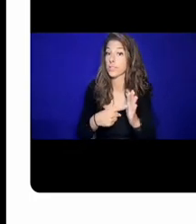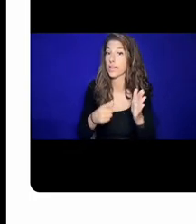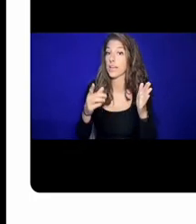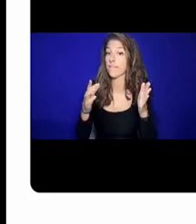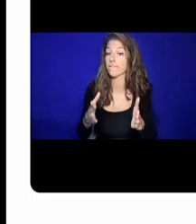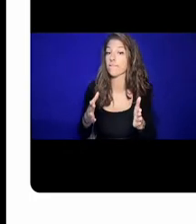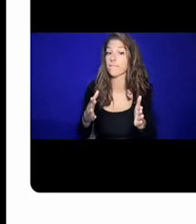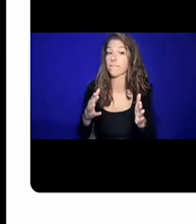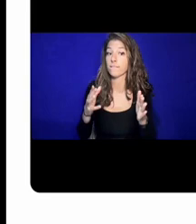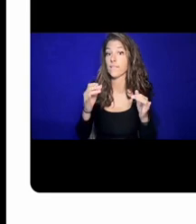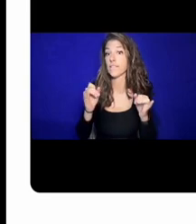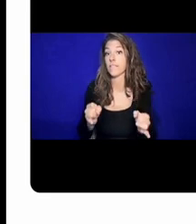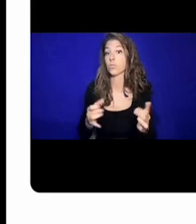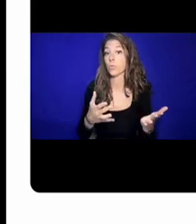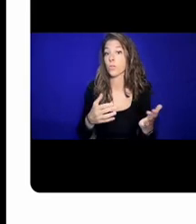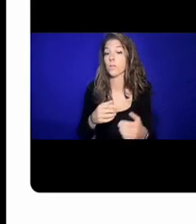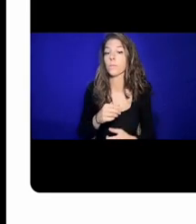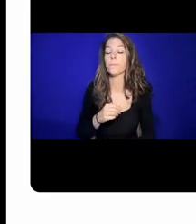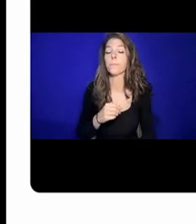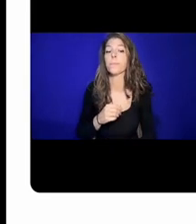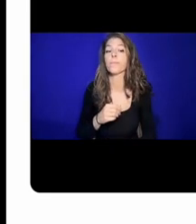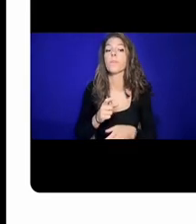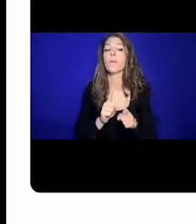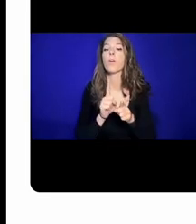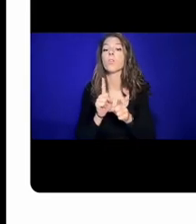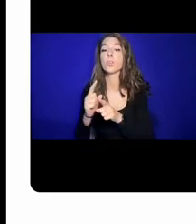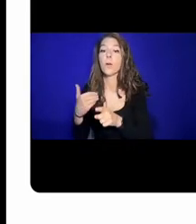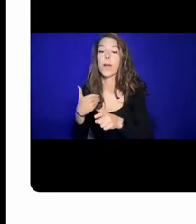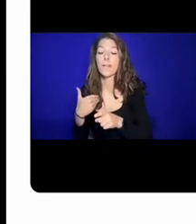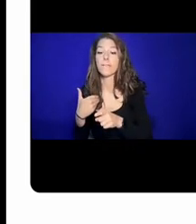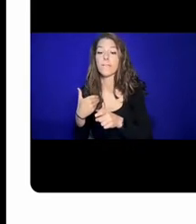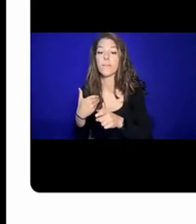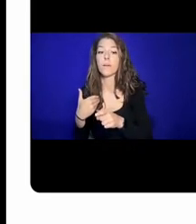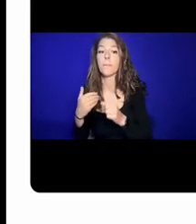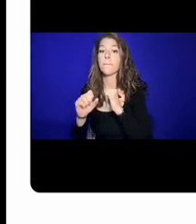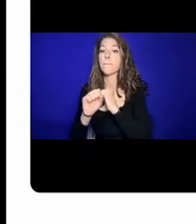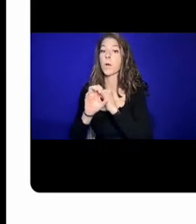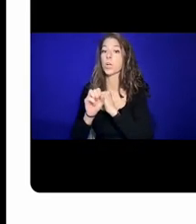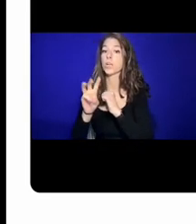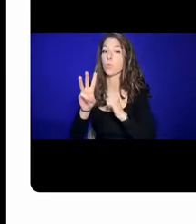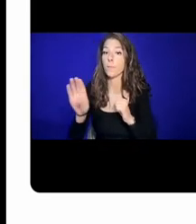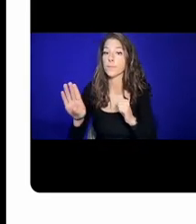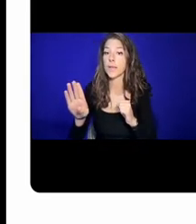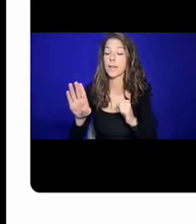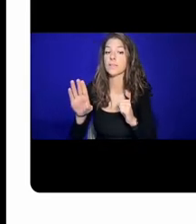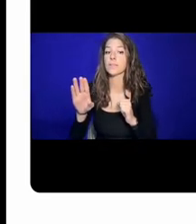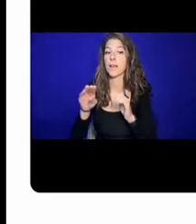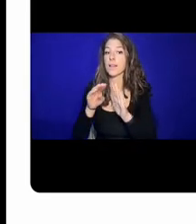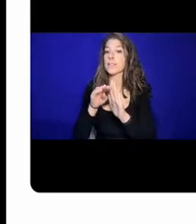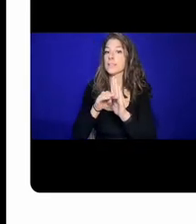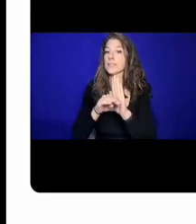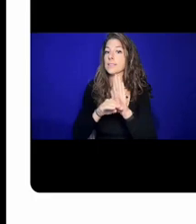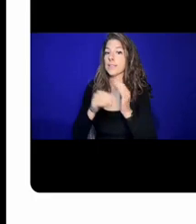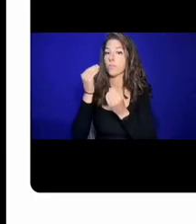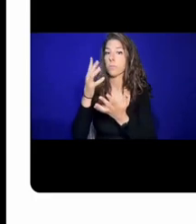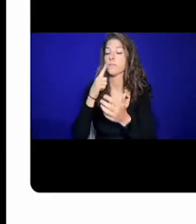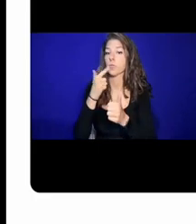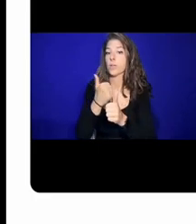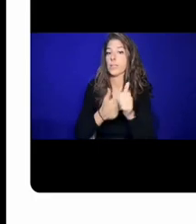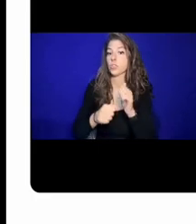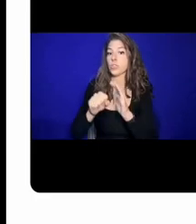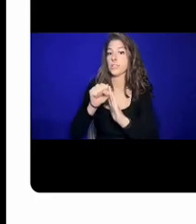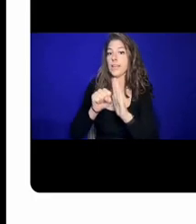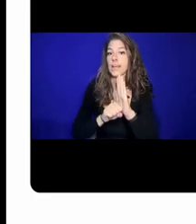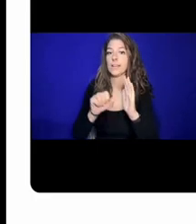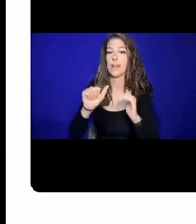representative individual. We also have marketing websites or websites that list this information for each of our state